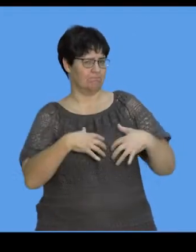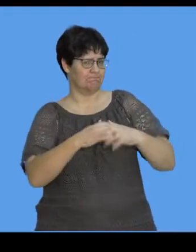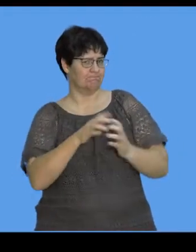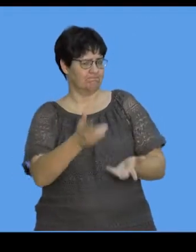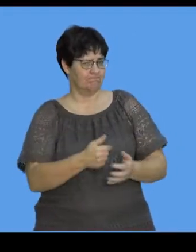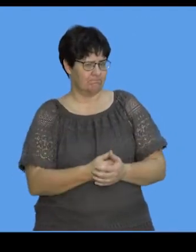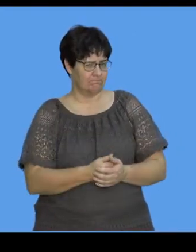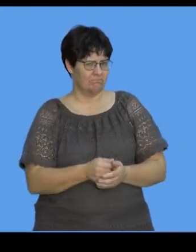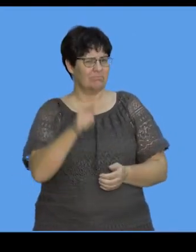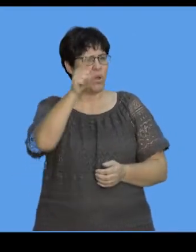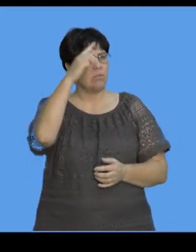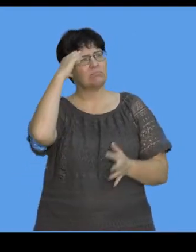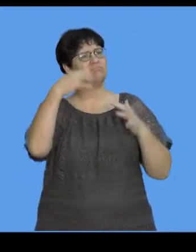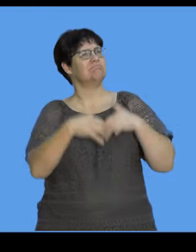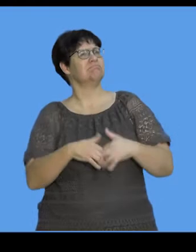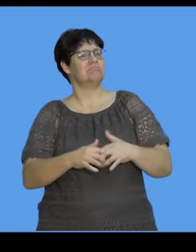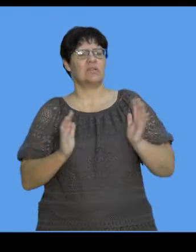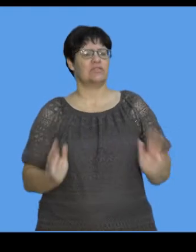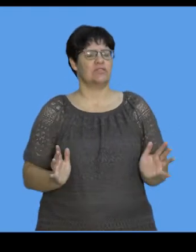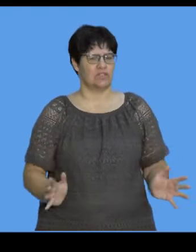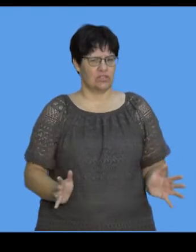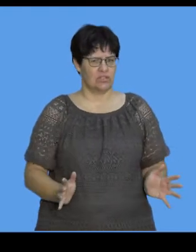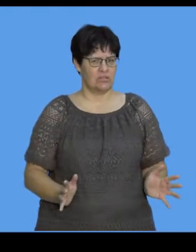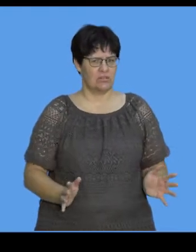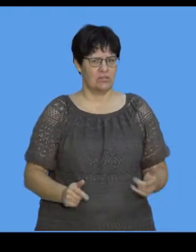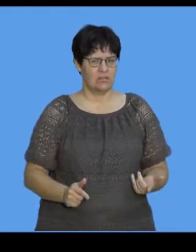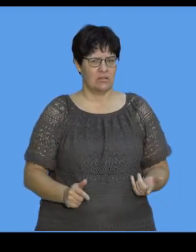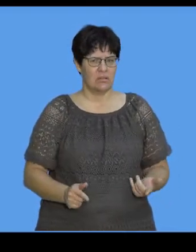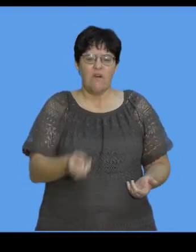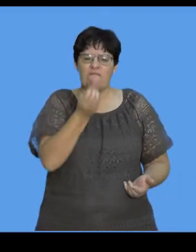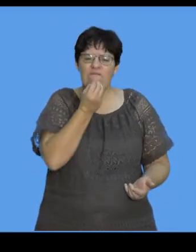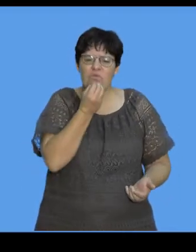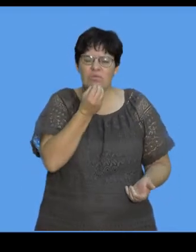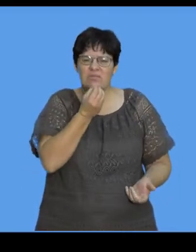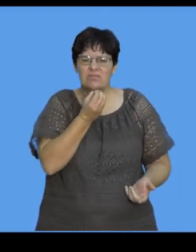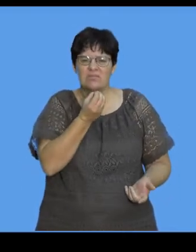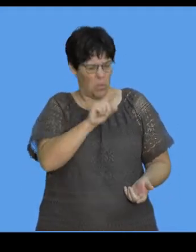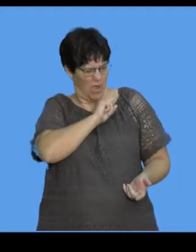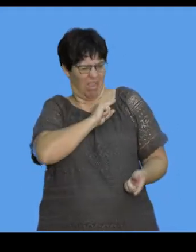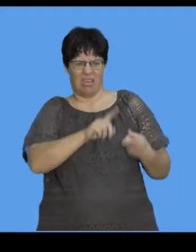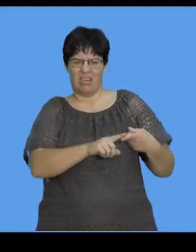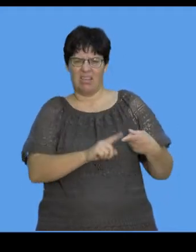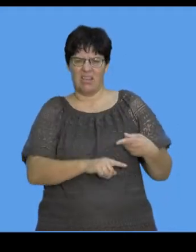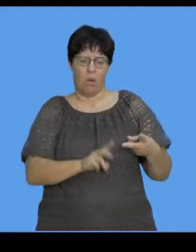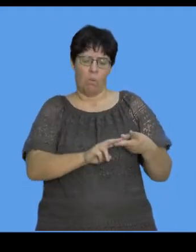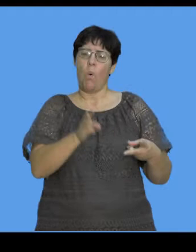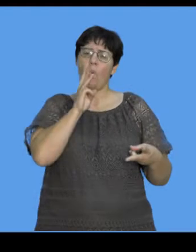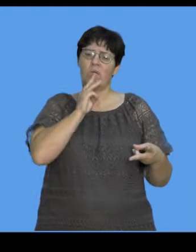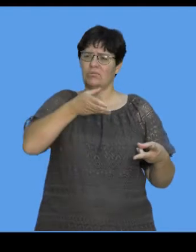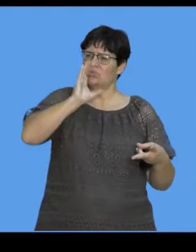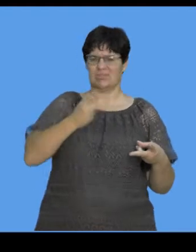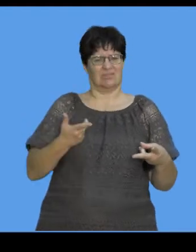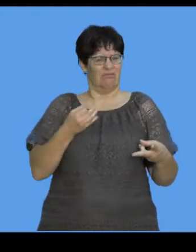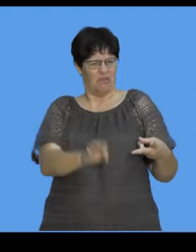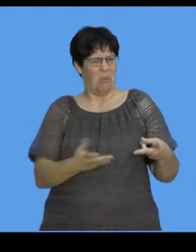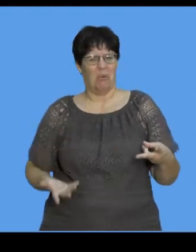Have you ever thought about why you need to eat food and why you need to drink water? And lots